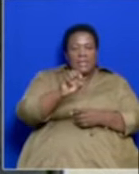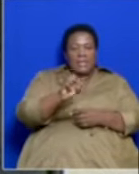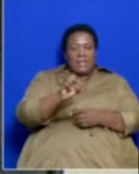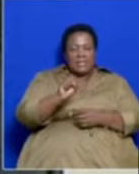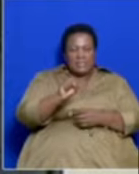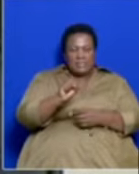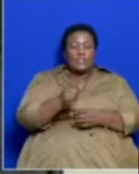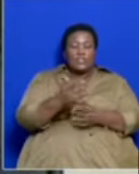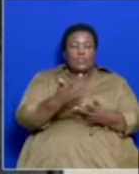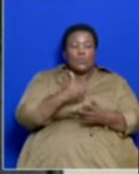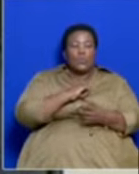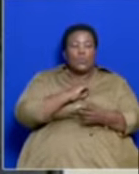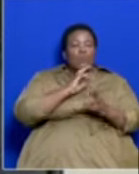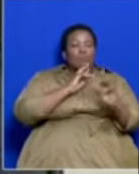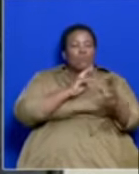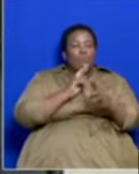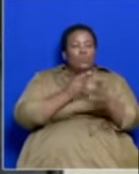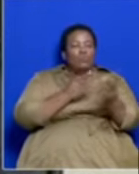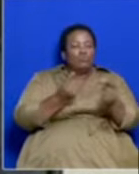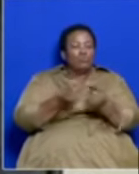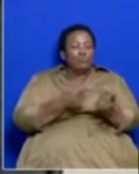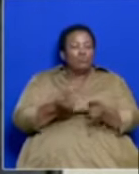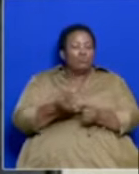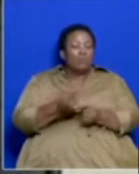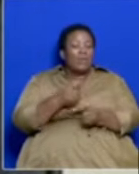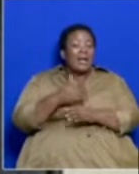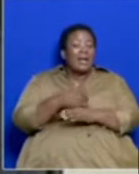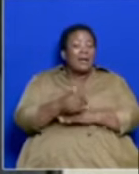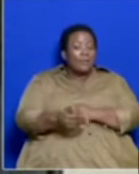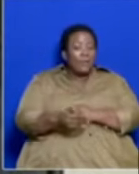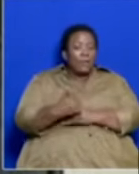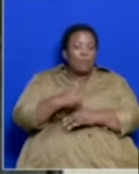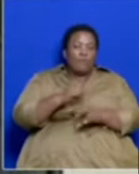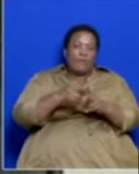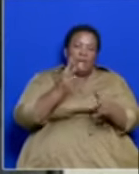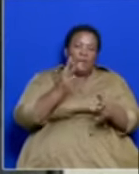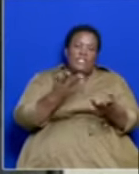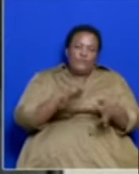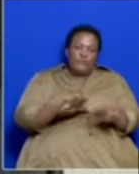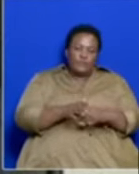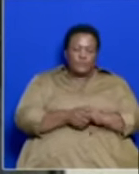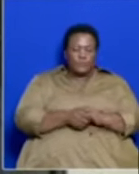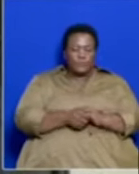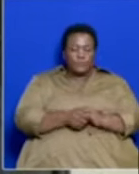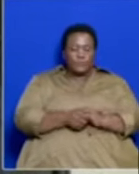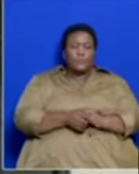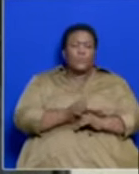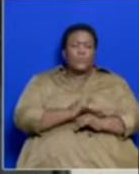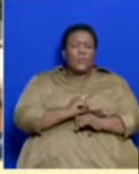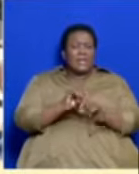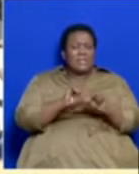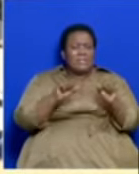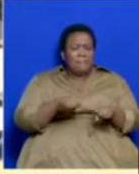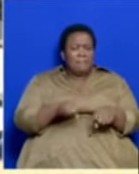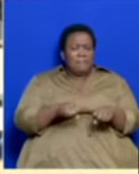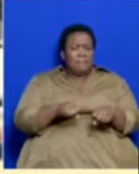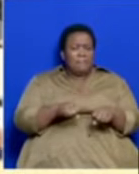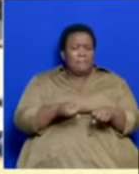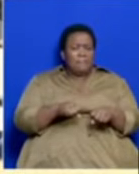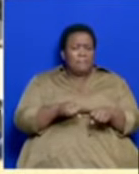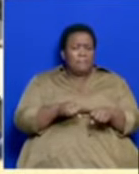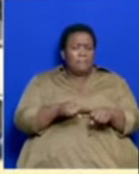when we finalize the matter, because the system, you must feed